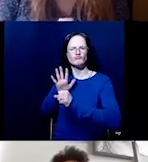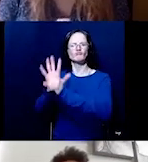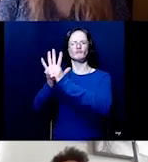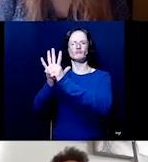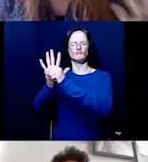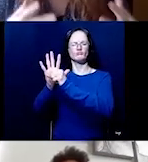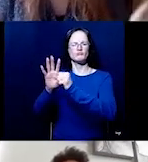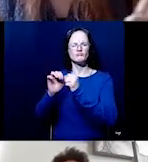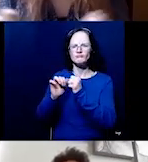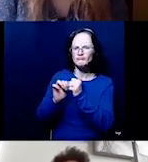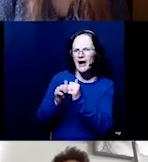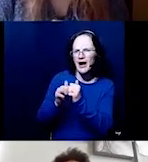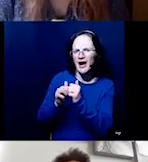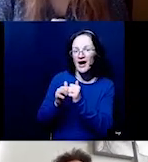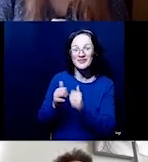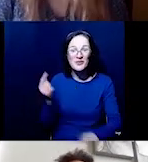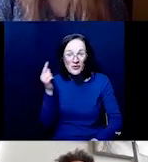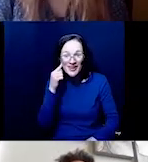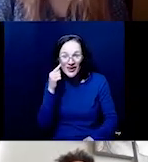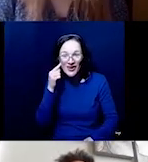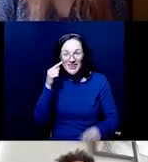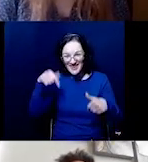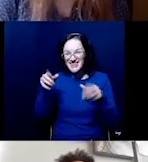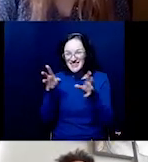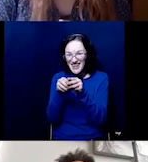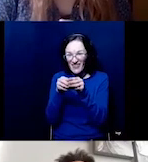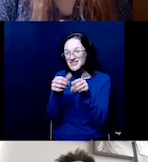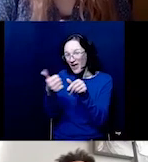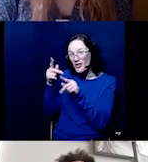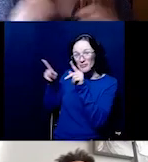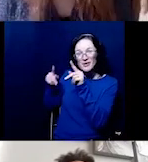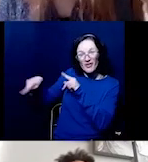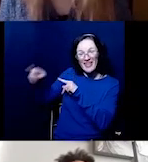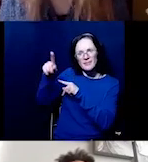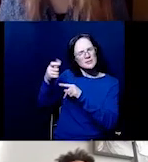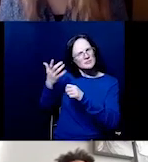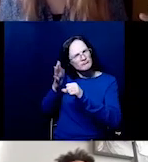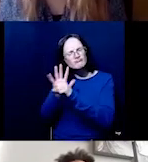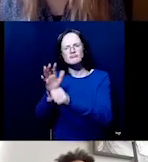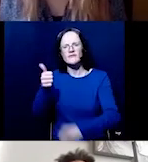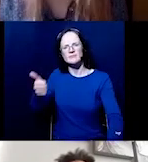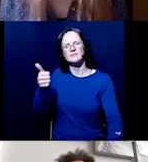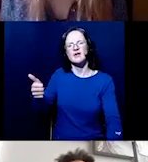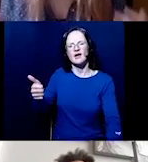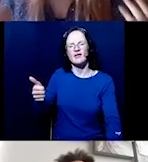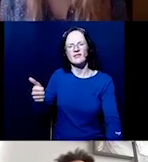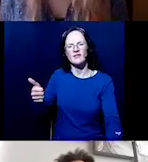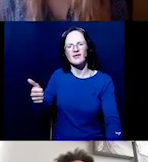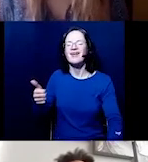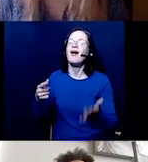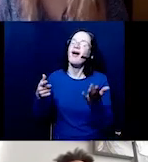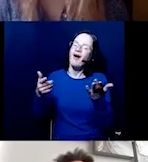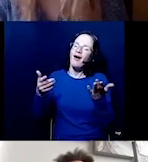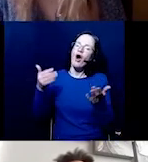other people in this conference. So yeah, so often you need to go back and forth between